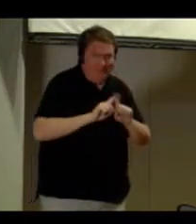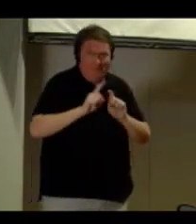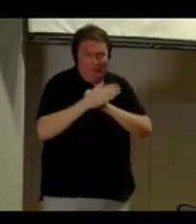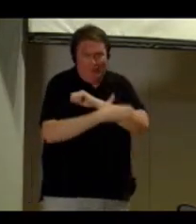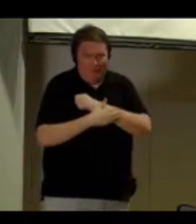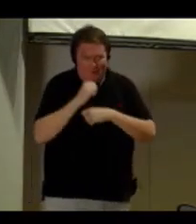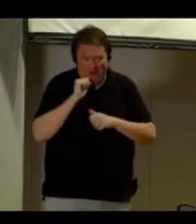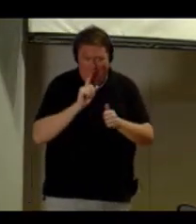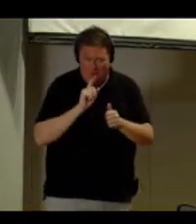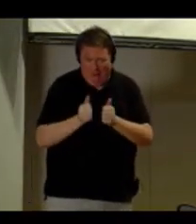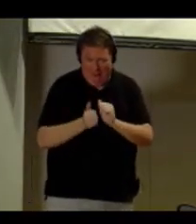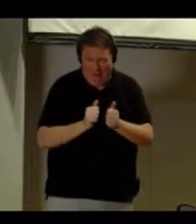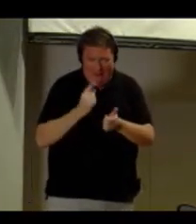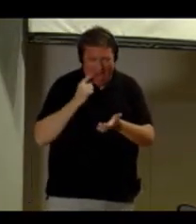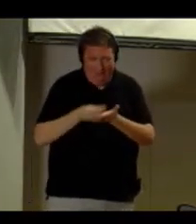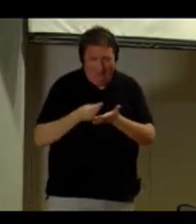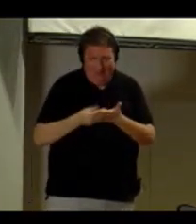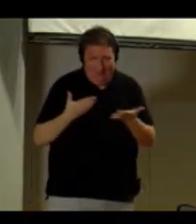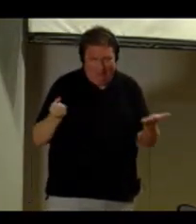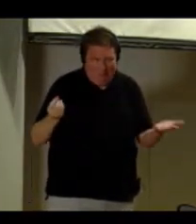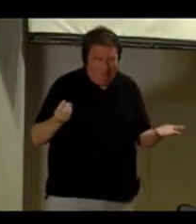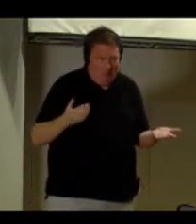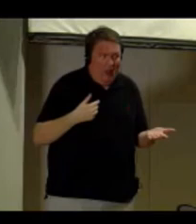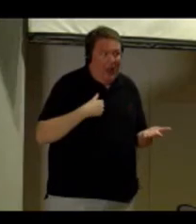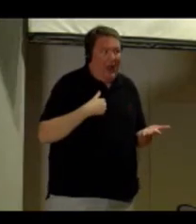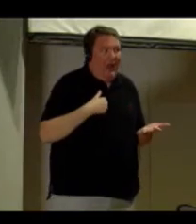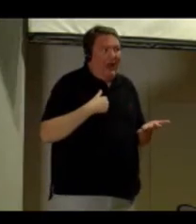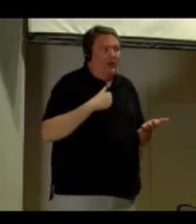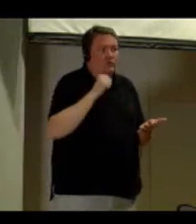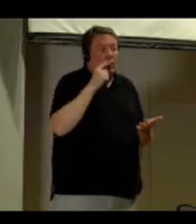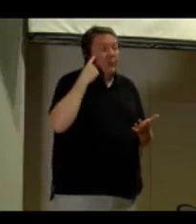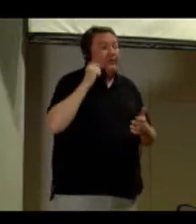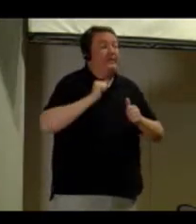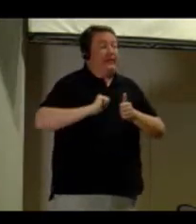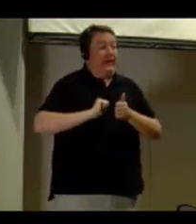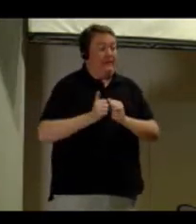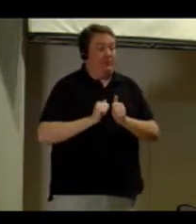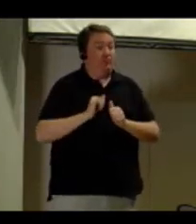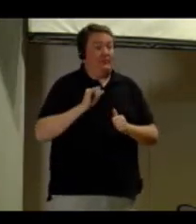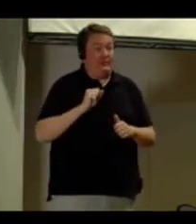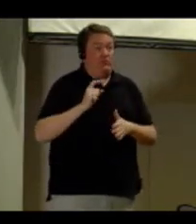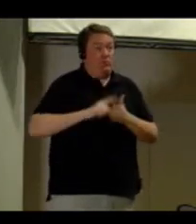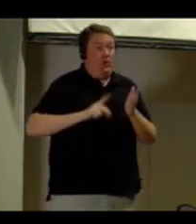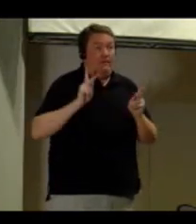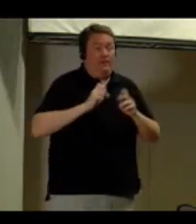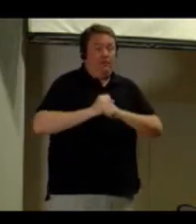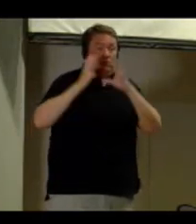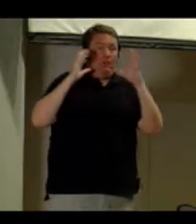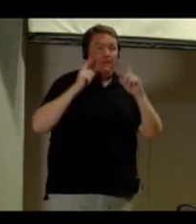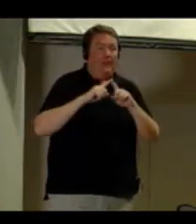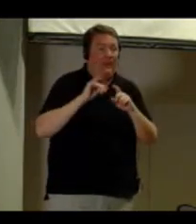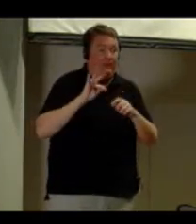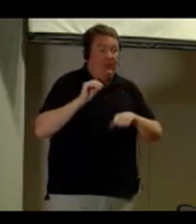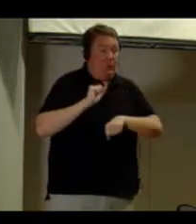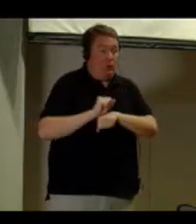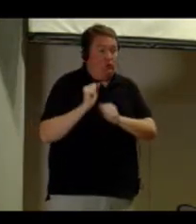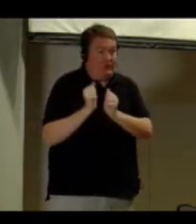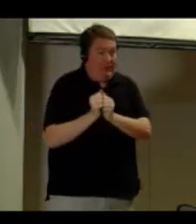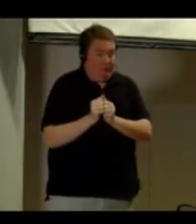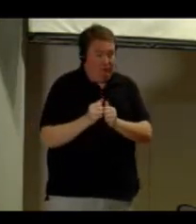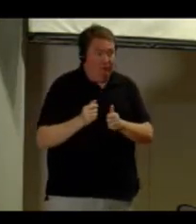different fundamental funding sources, so I don't think the competition is what it could be, and if they work together, you'd